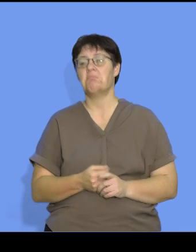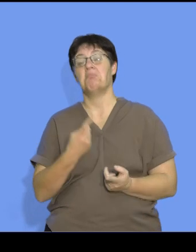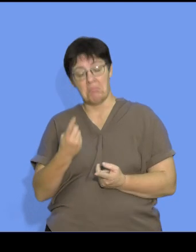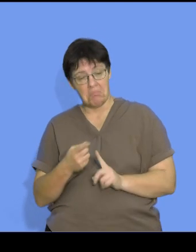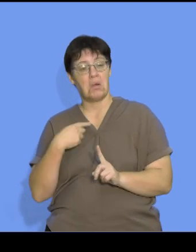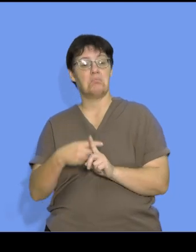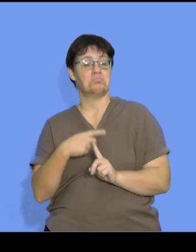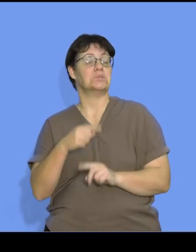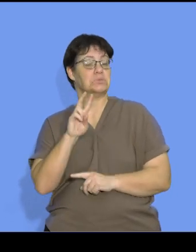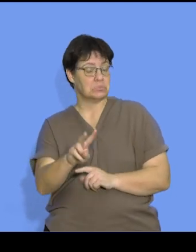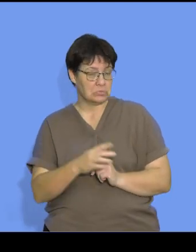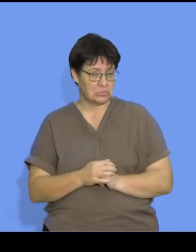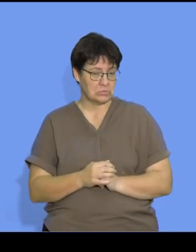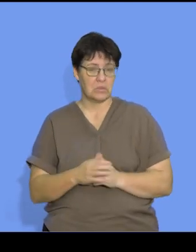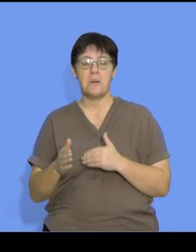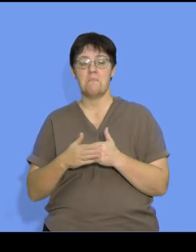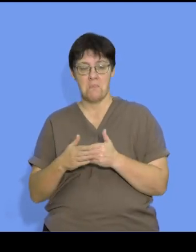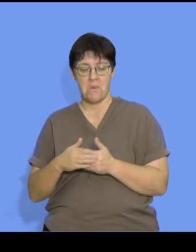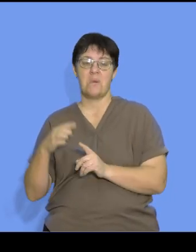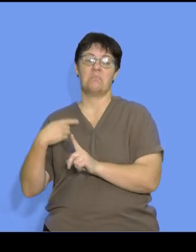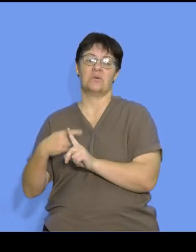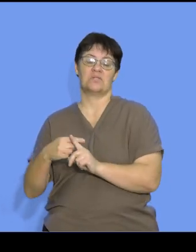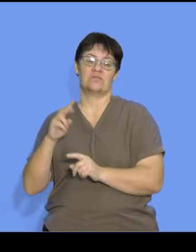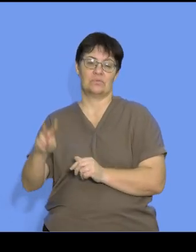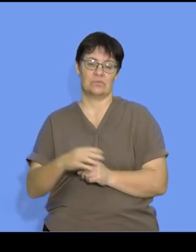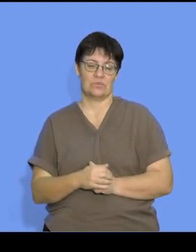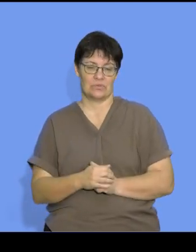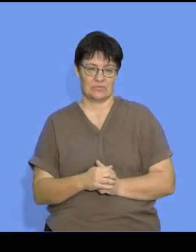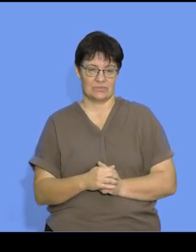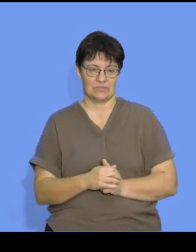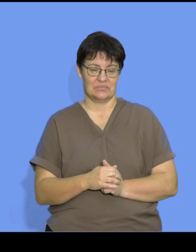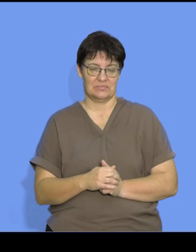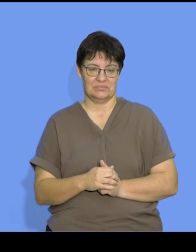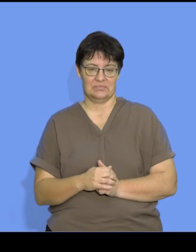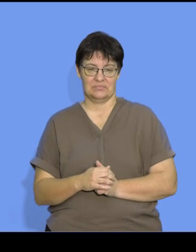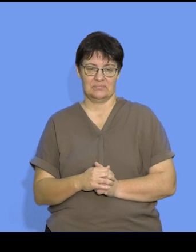common difference of positive 2, and a common difference of